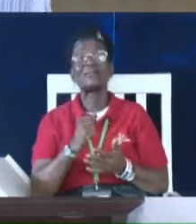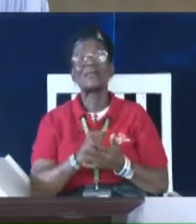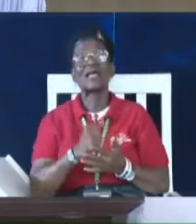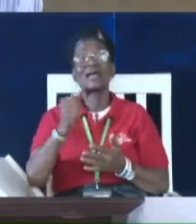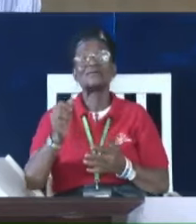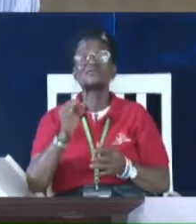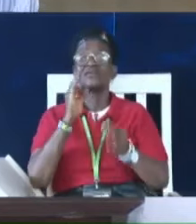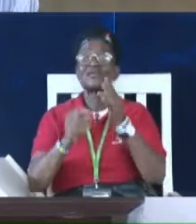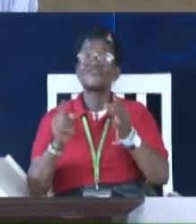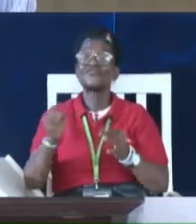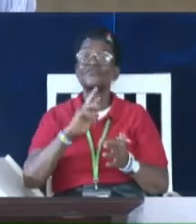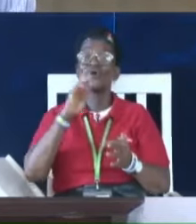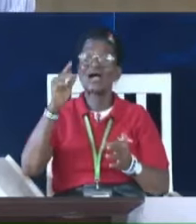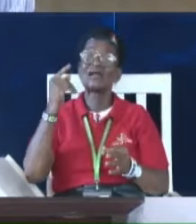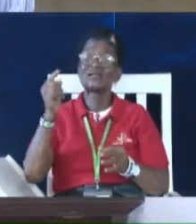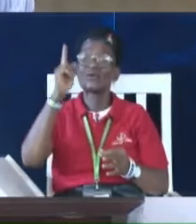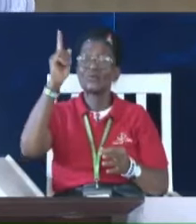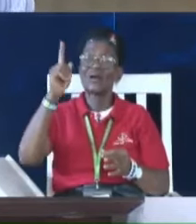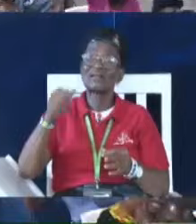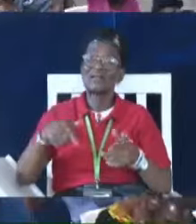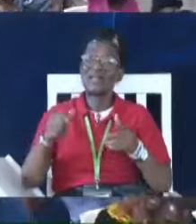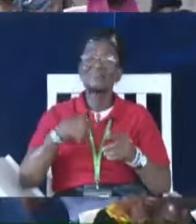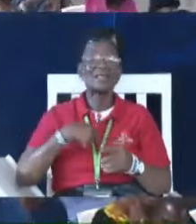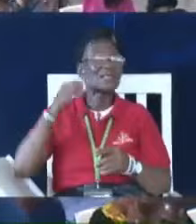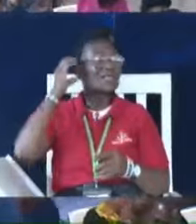If you are the one, let me hear you say, it is me.